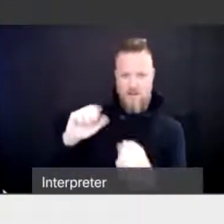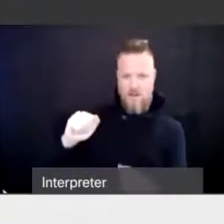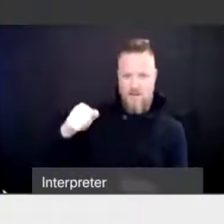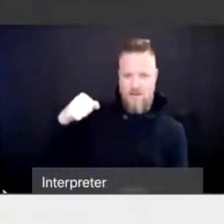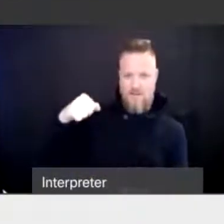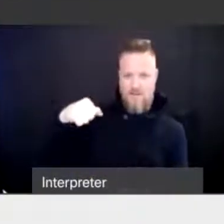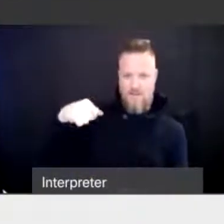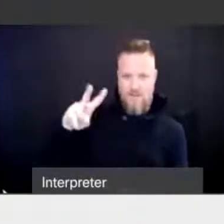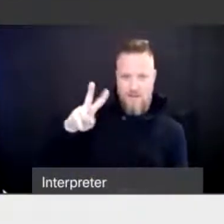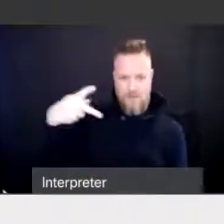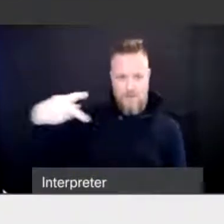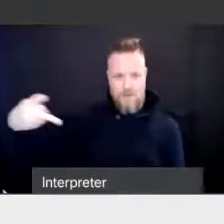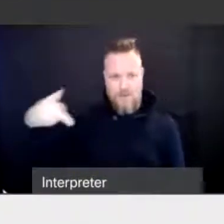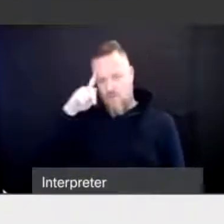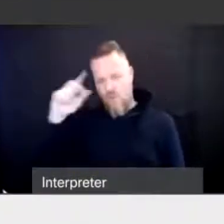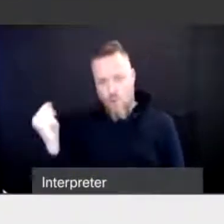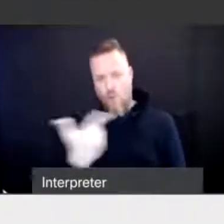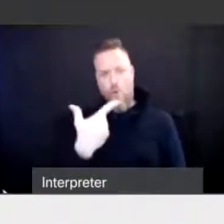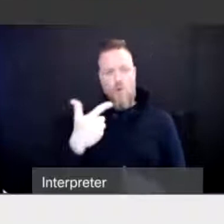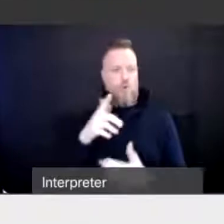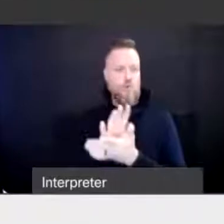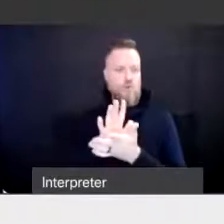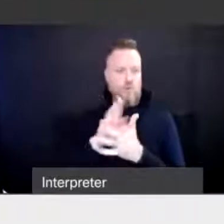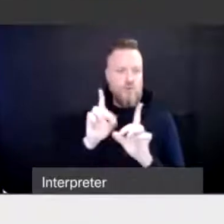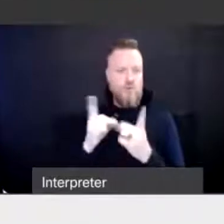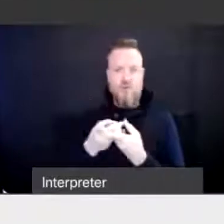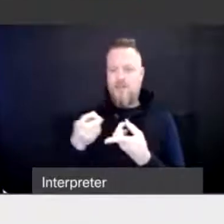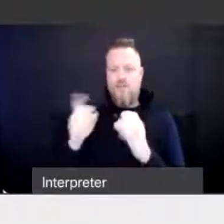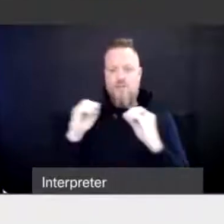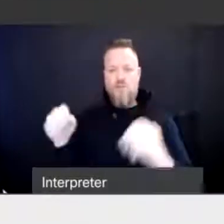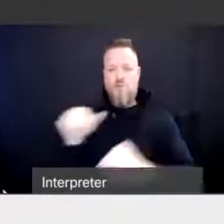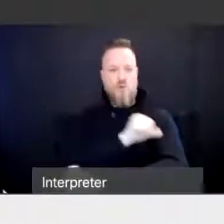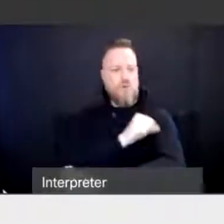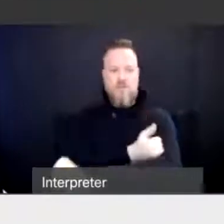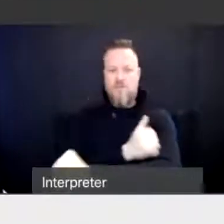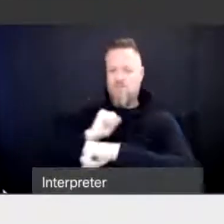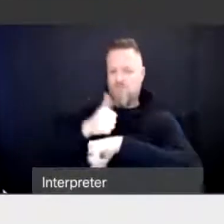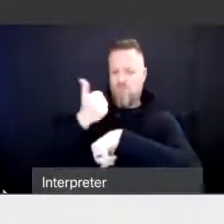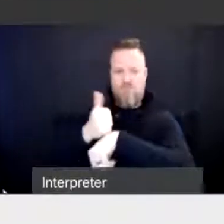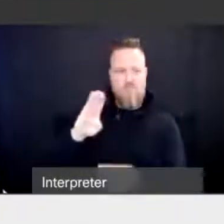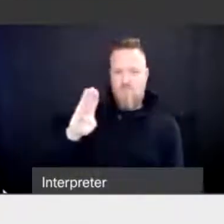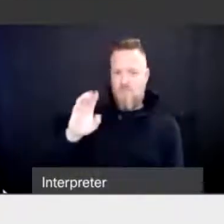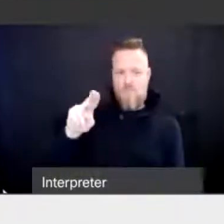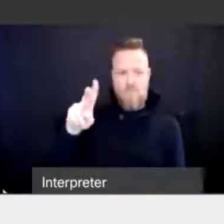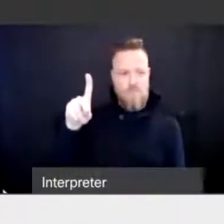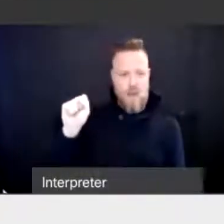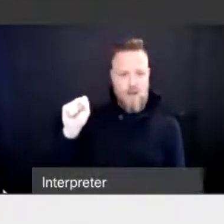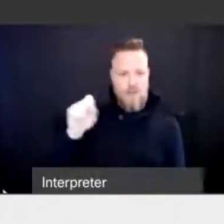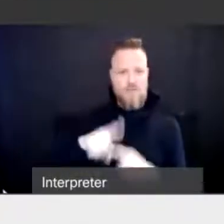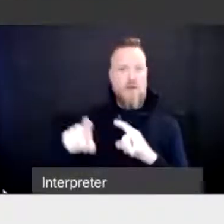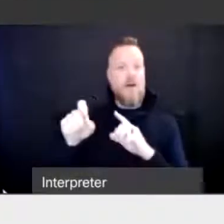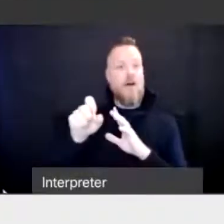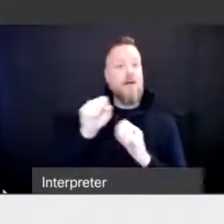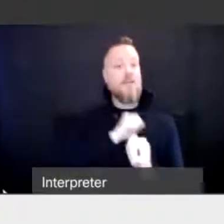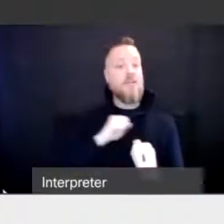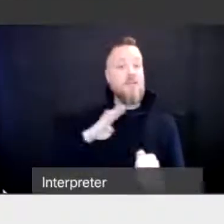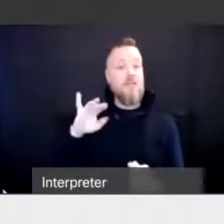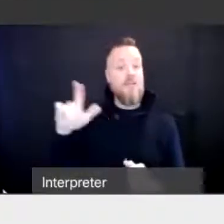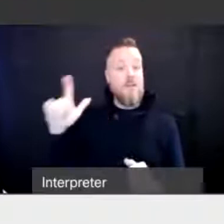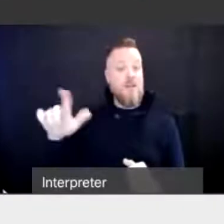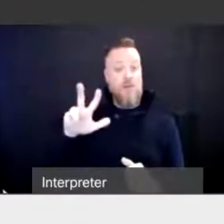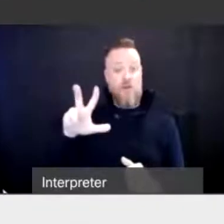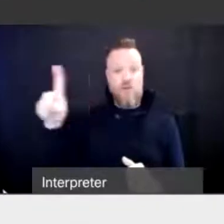all school districts, and it does not have the authority to actually issue bonds. Senate Bill 31 would remove Fort